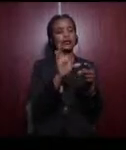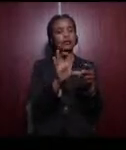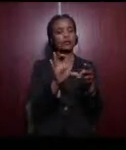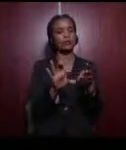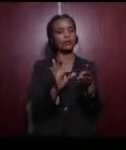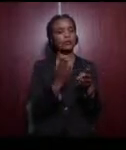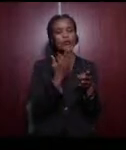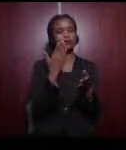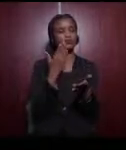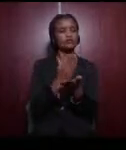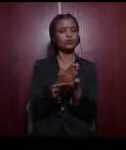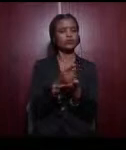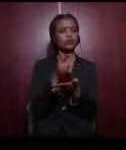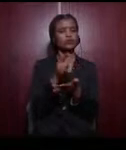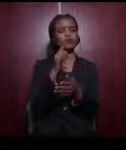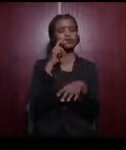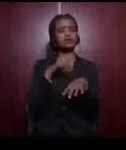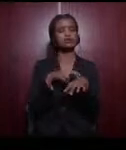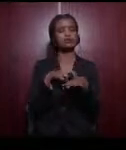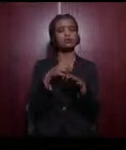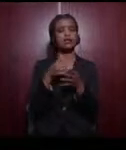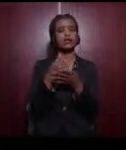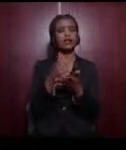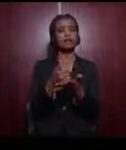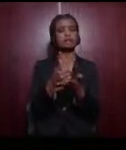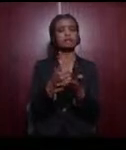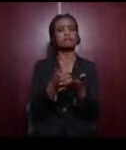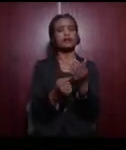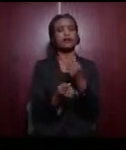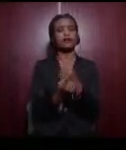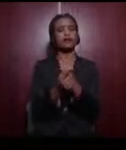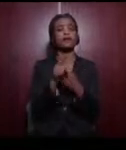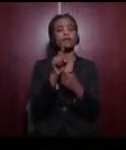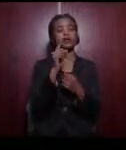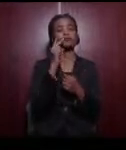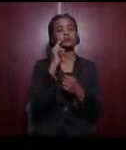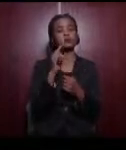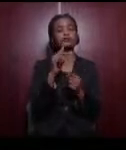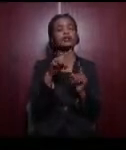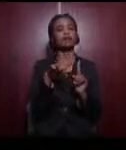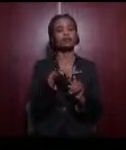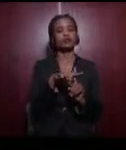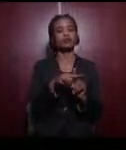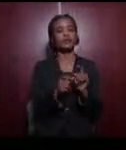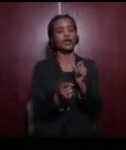are you looking for. But we see positivity in this. Thank you.